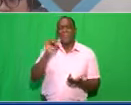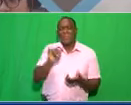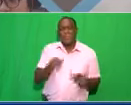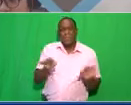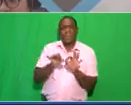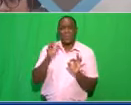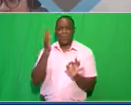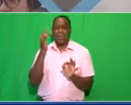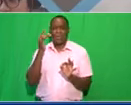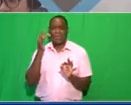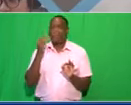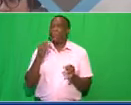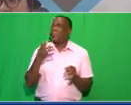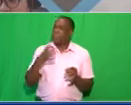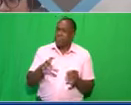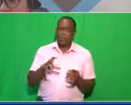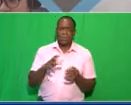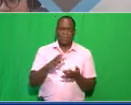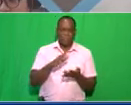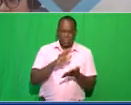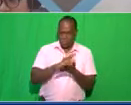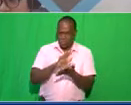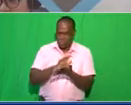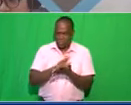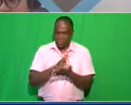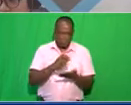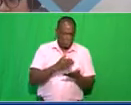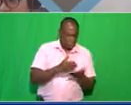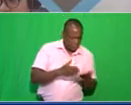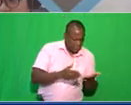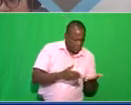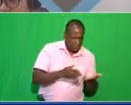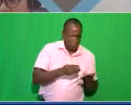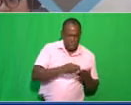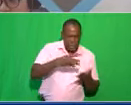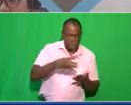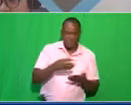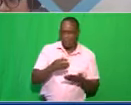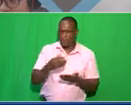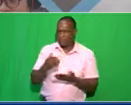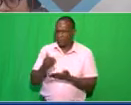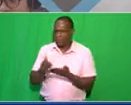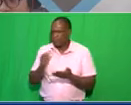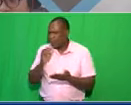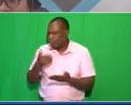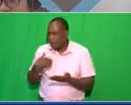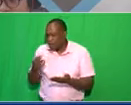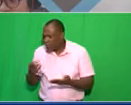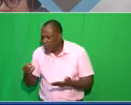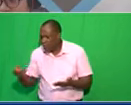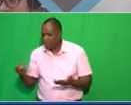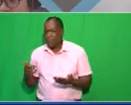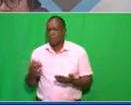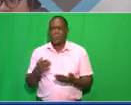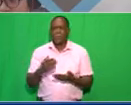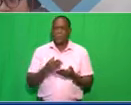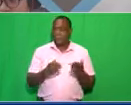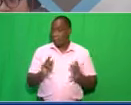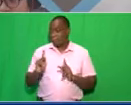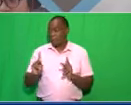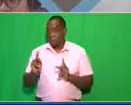quality between schools where we have first choice schools and I like to call them no choice schools because they're schools that people would not